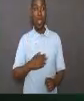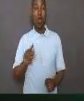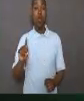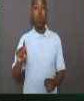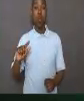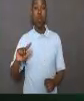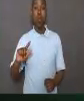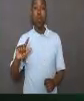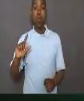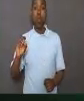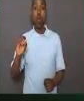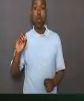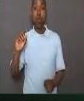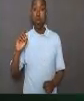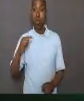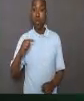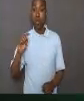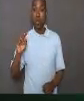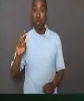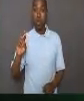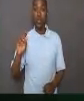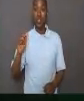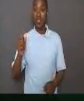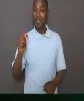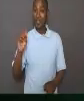are on the tapeworm?